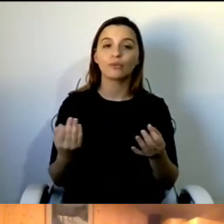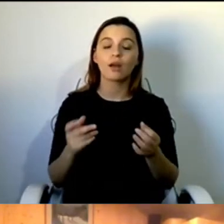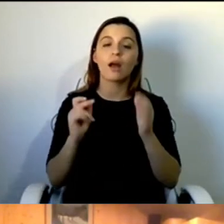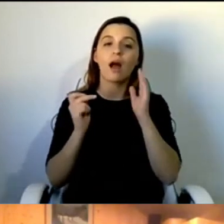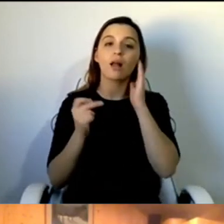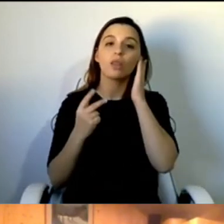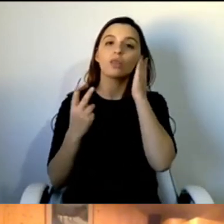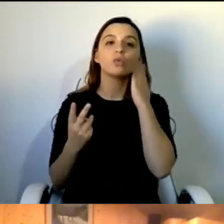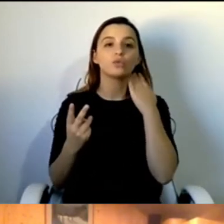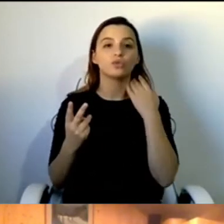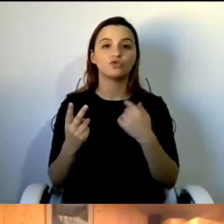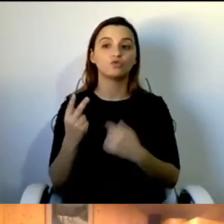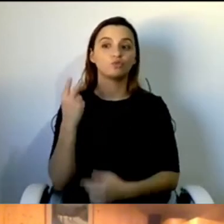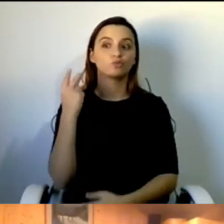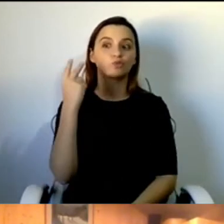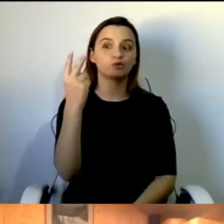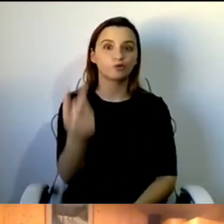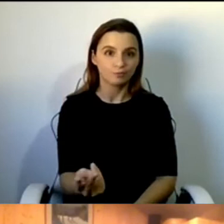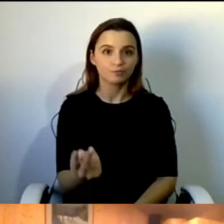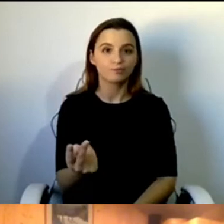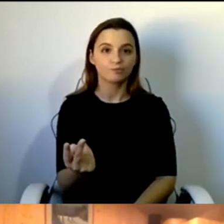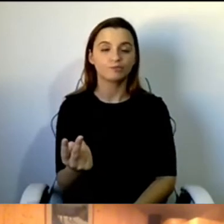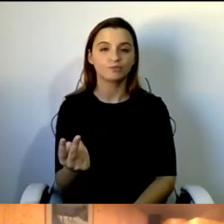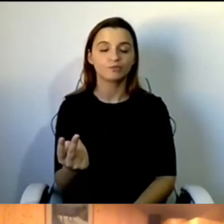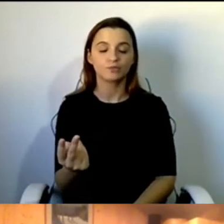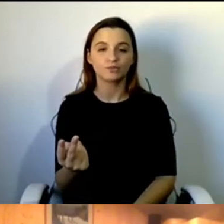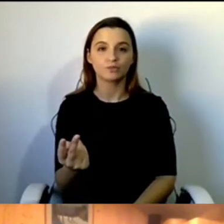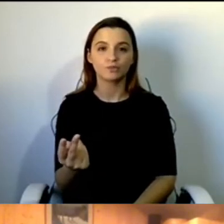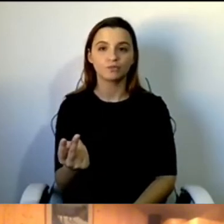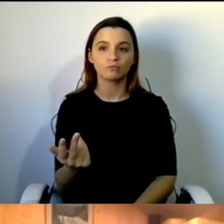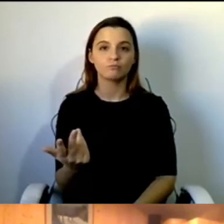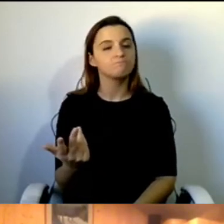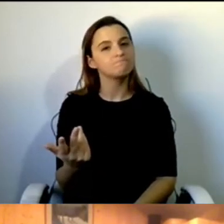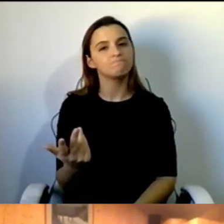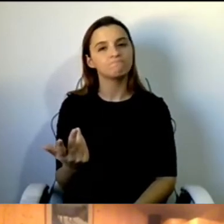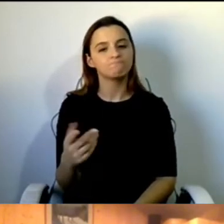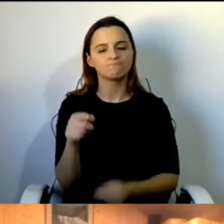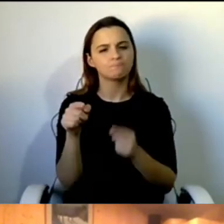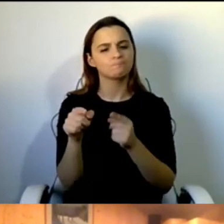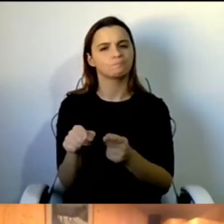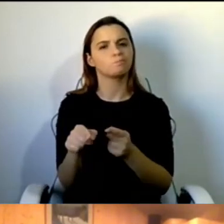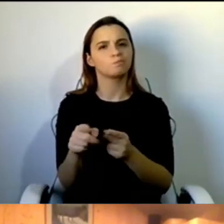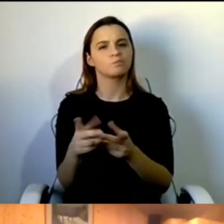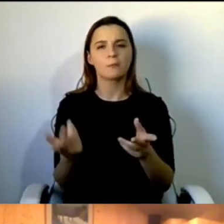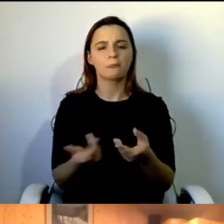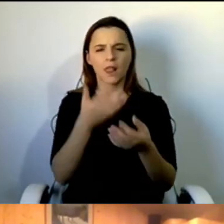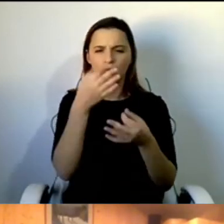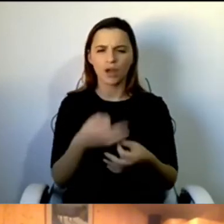the confirmation or the agreement from the city council that they would be